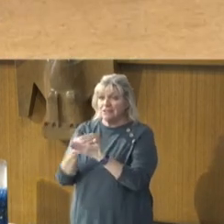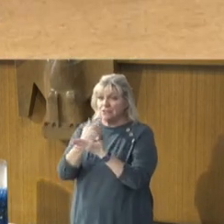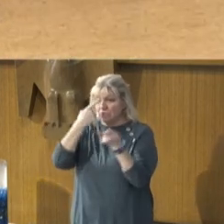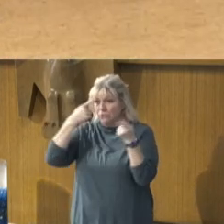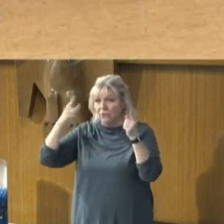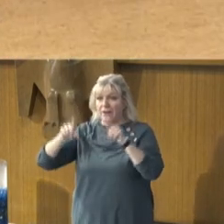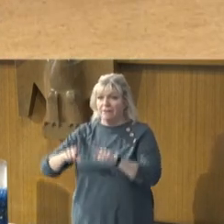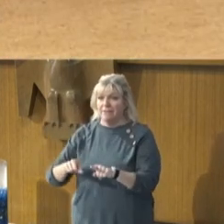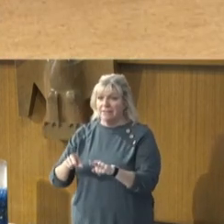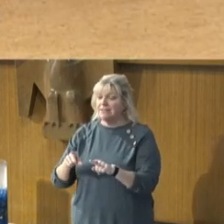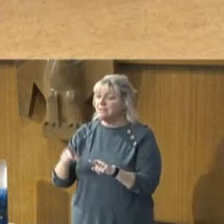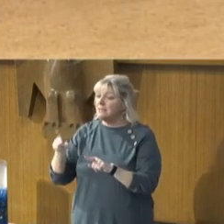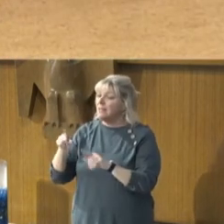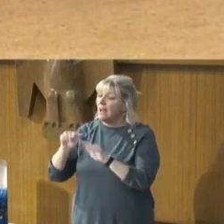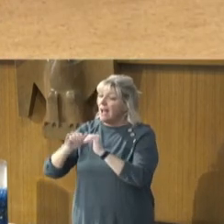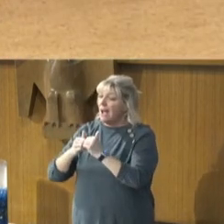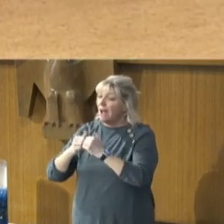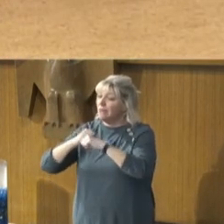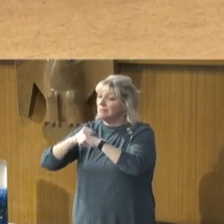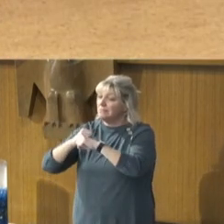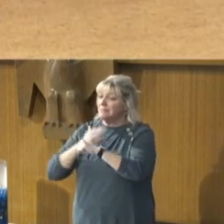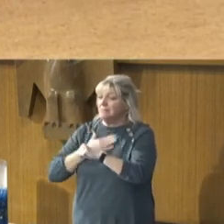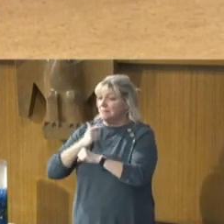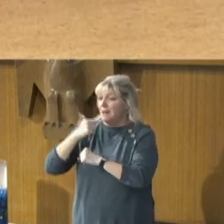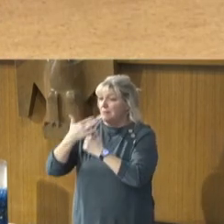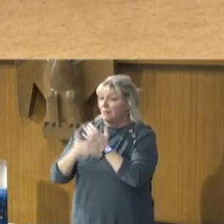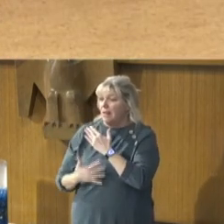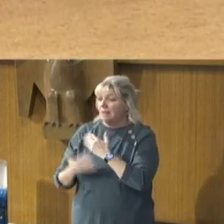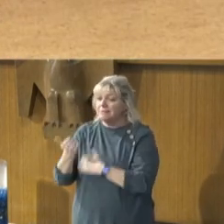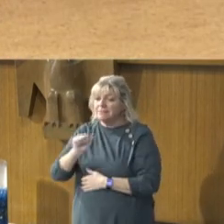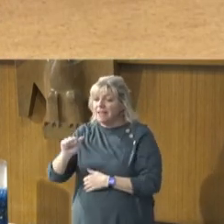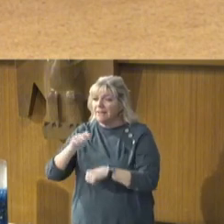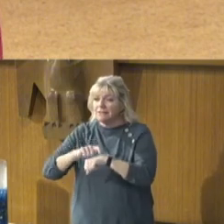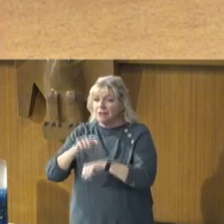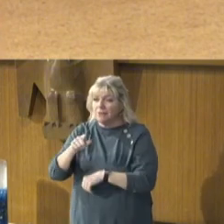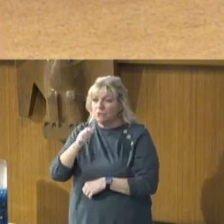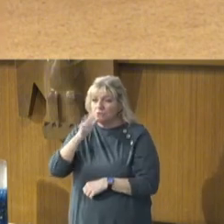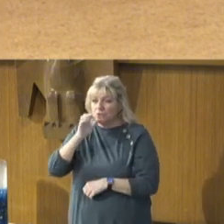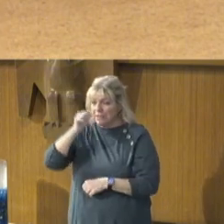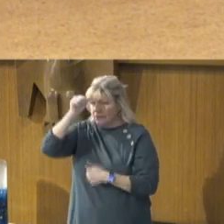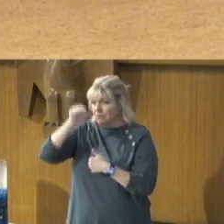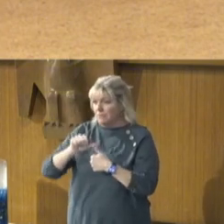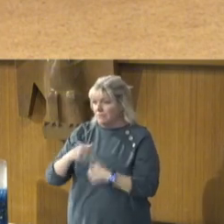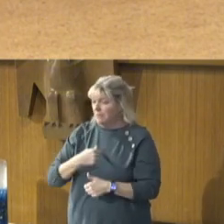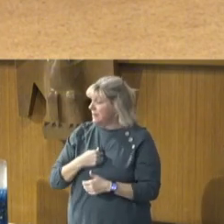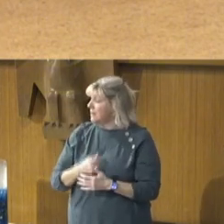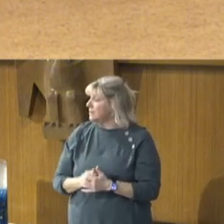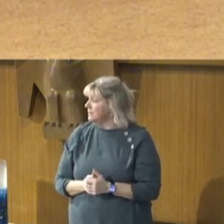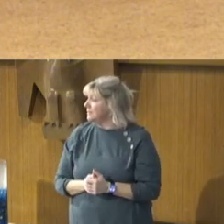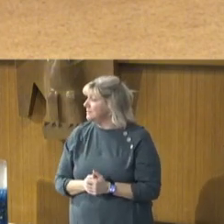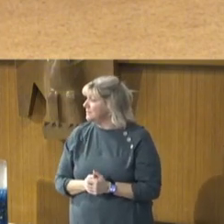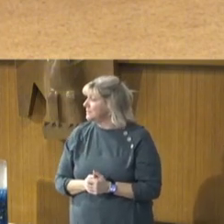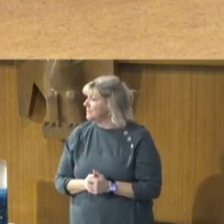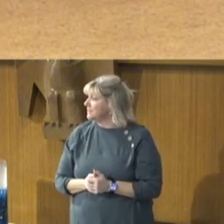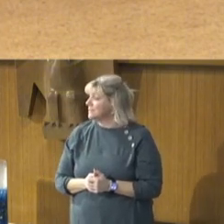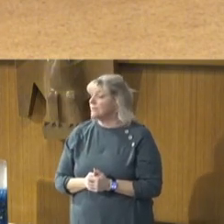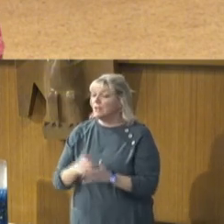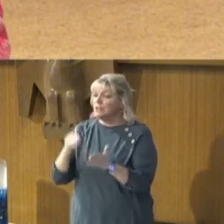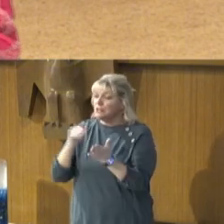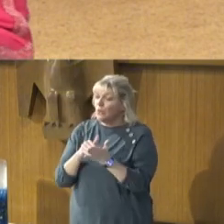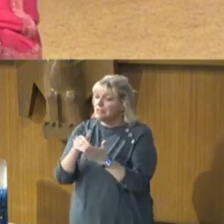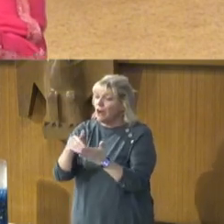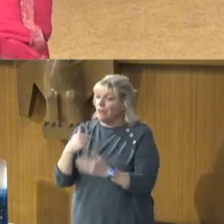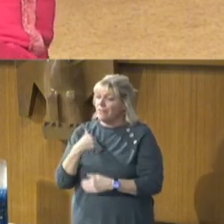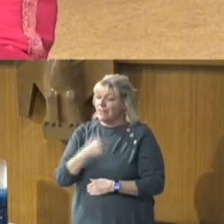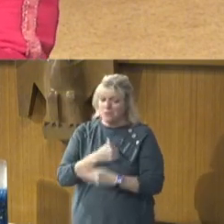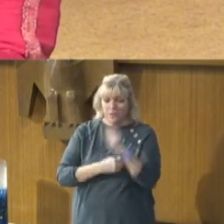covenant and it's sealed in my blood. So whenever you drink of it, do this in remembrance of me." And so as often as we eat